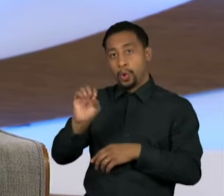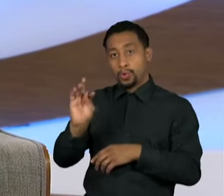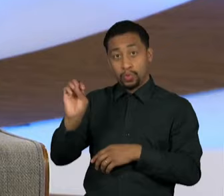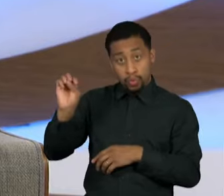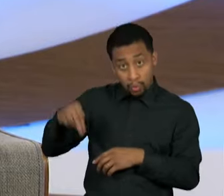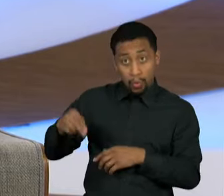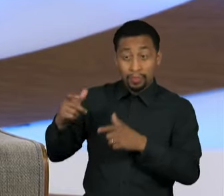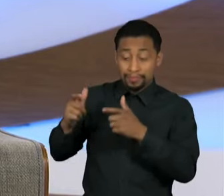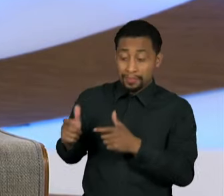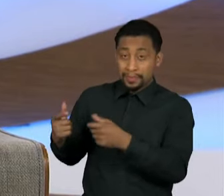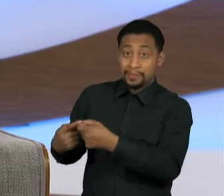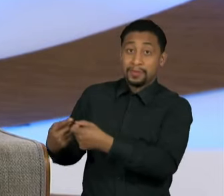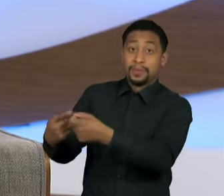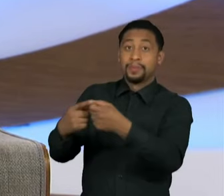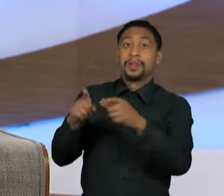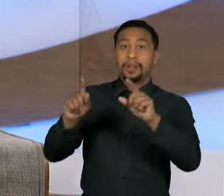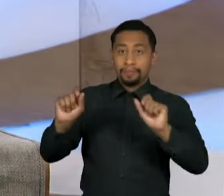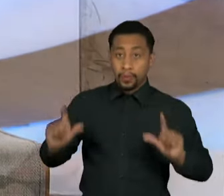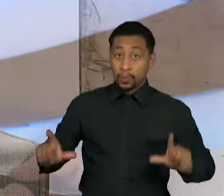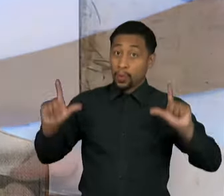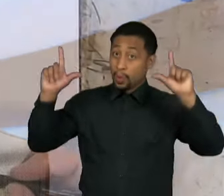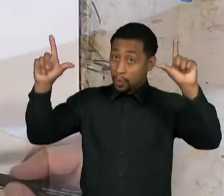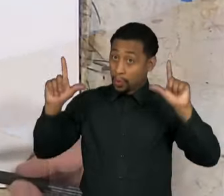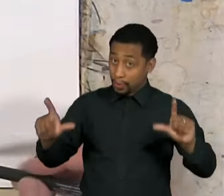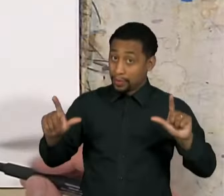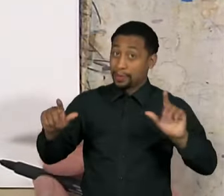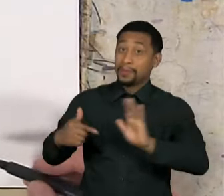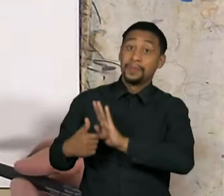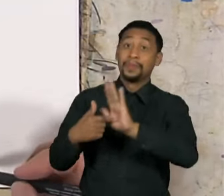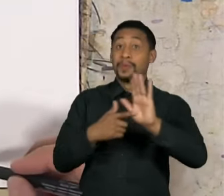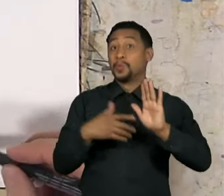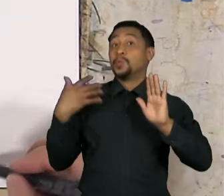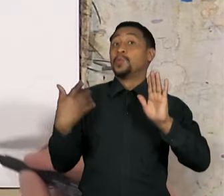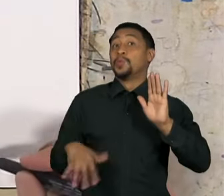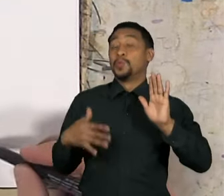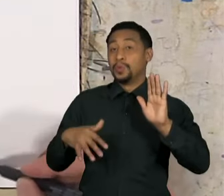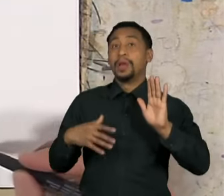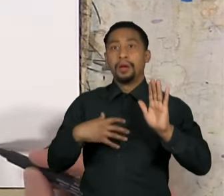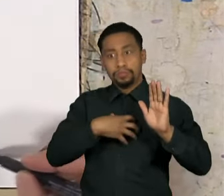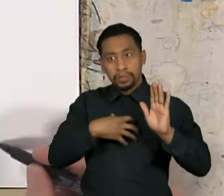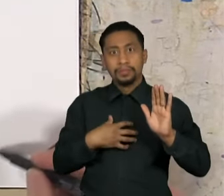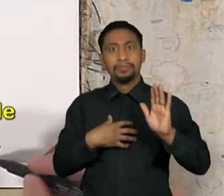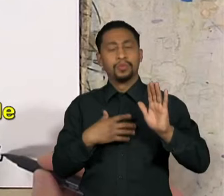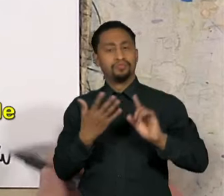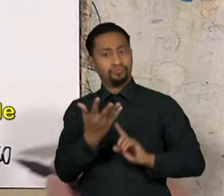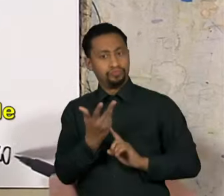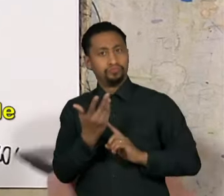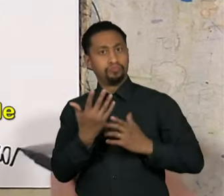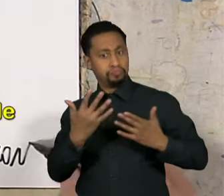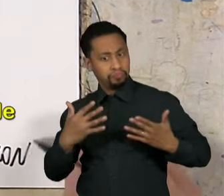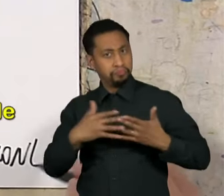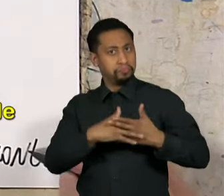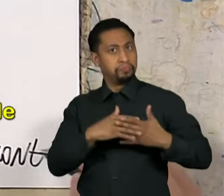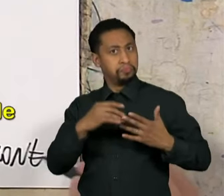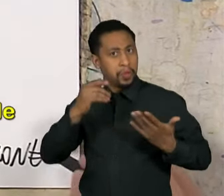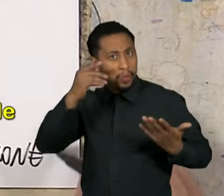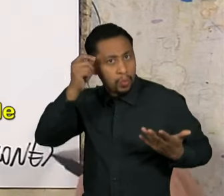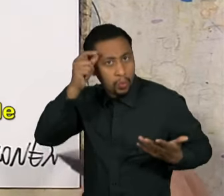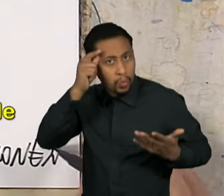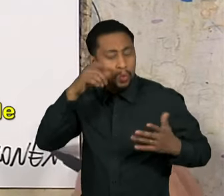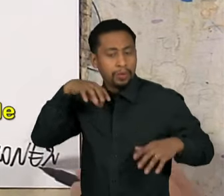Tocqueville said, that's where the art, he said, the art of citizenship is learned in the realm